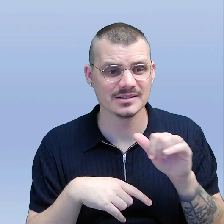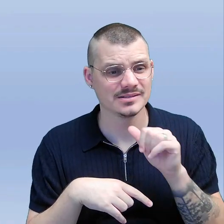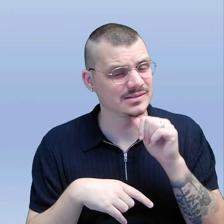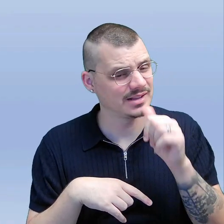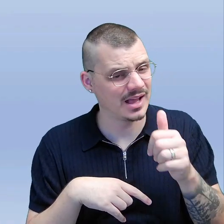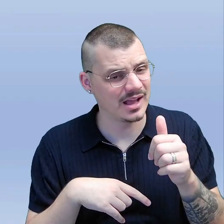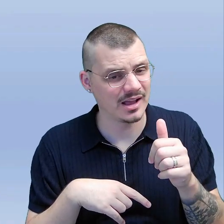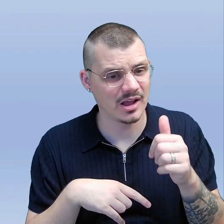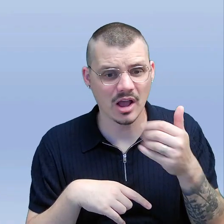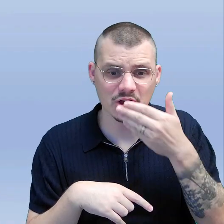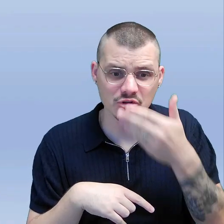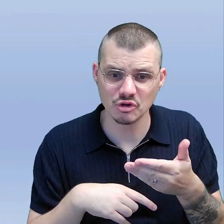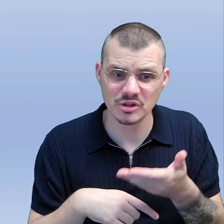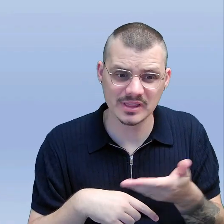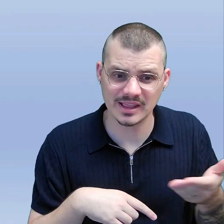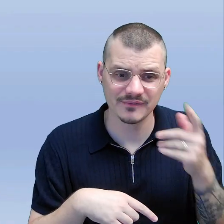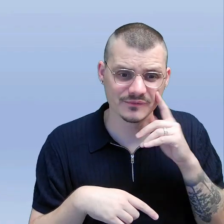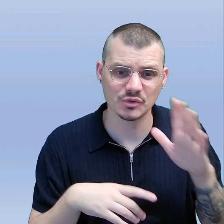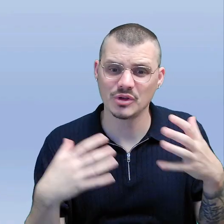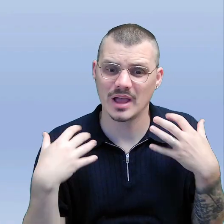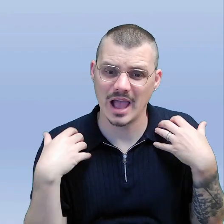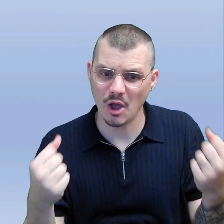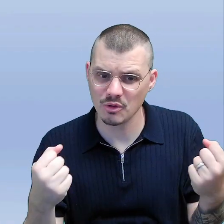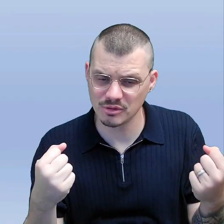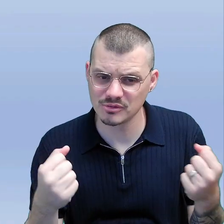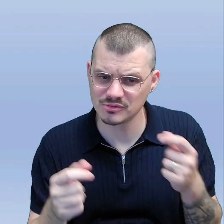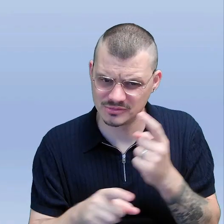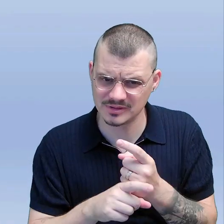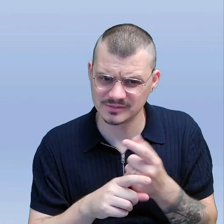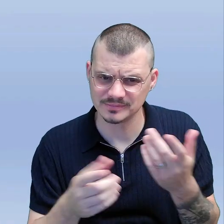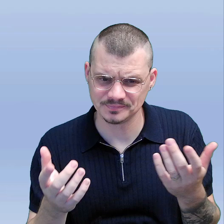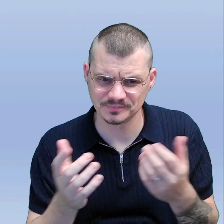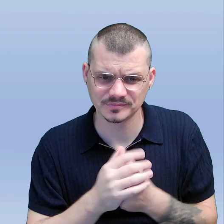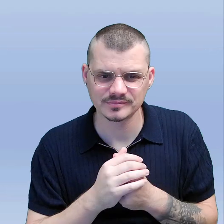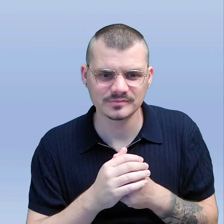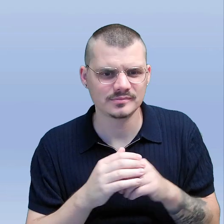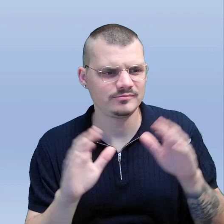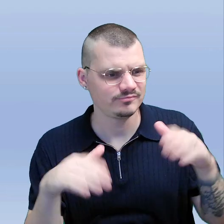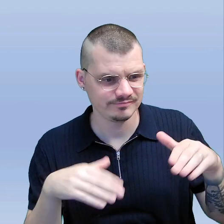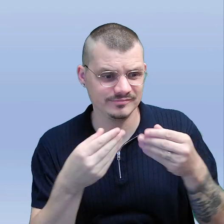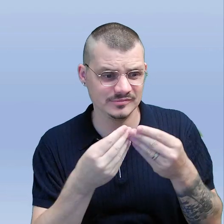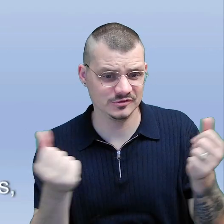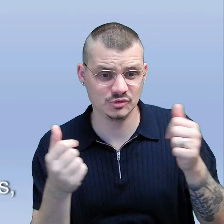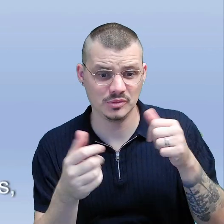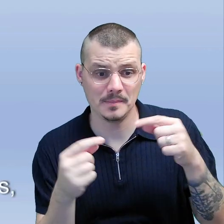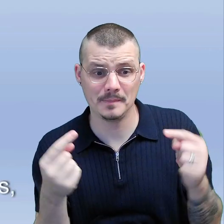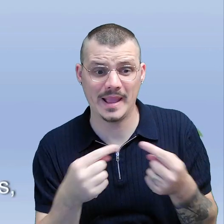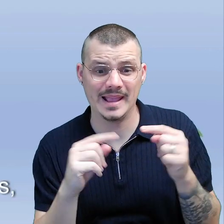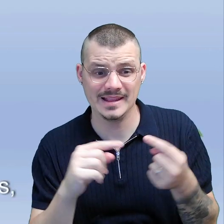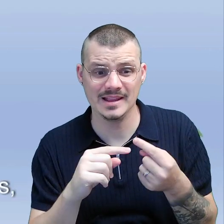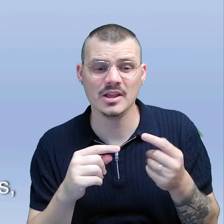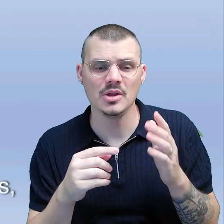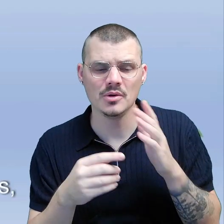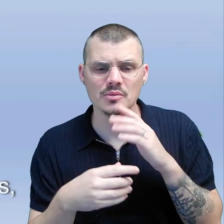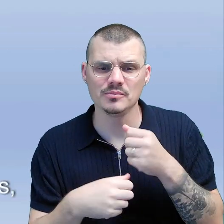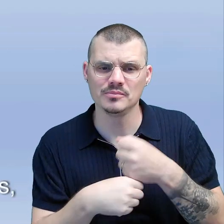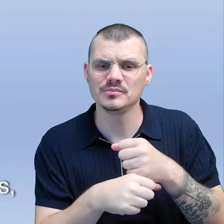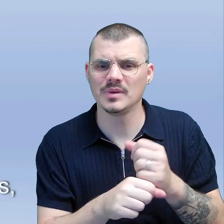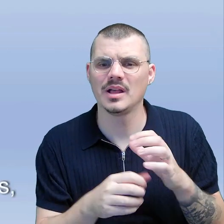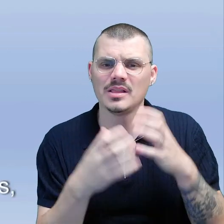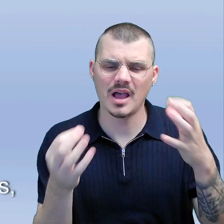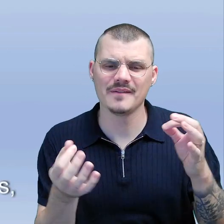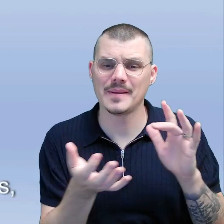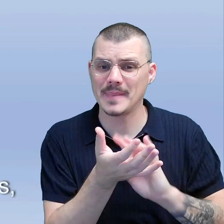good thing for a person's health and well-being, right? Untreated pain produces a lot of